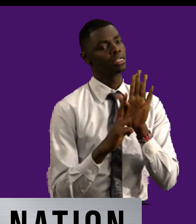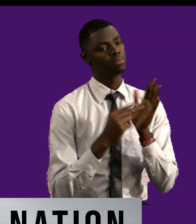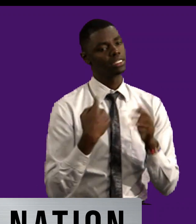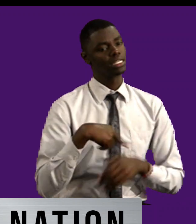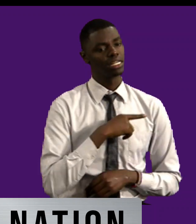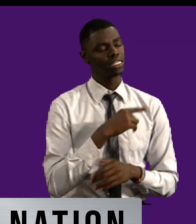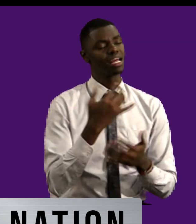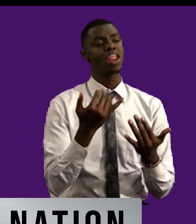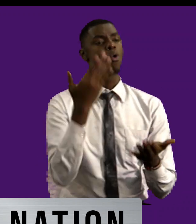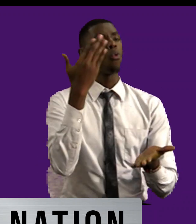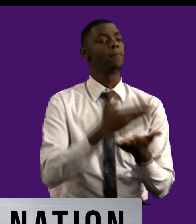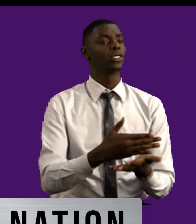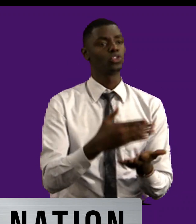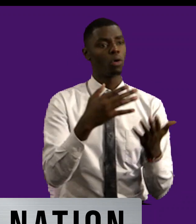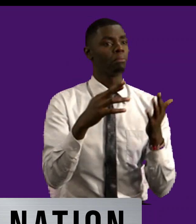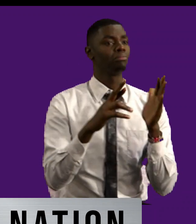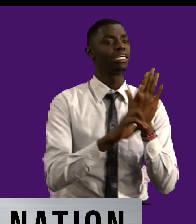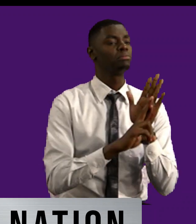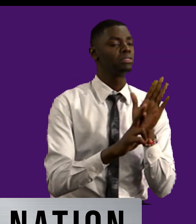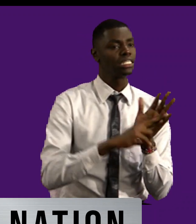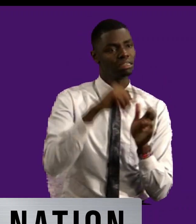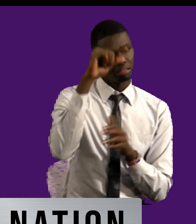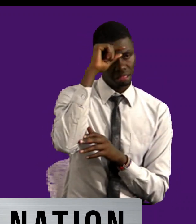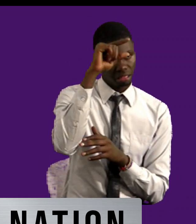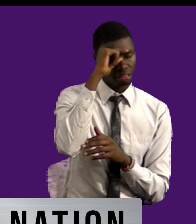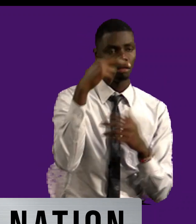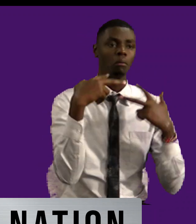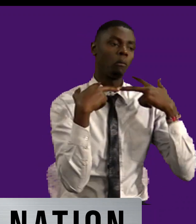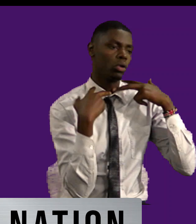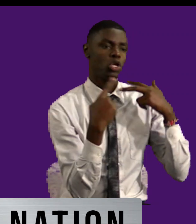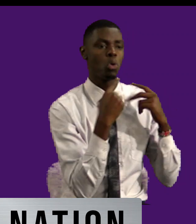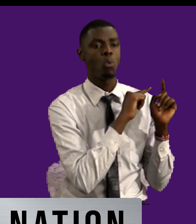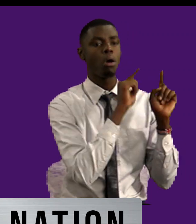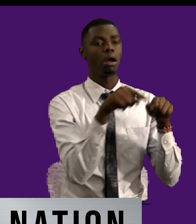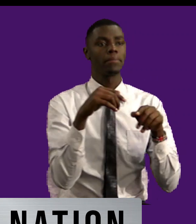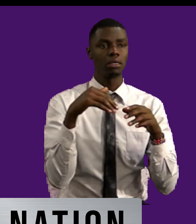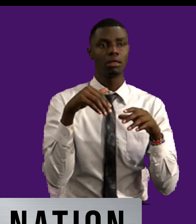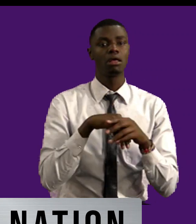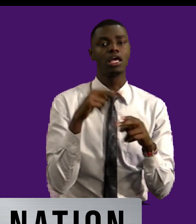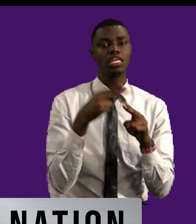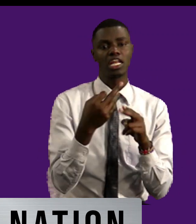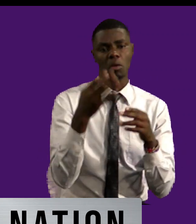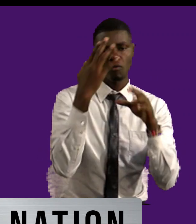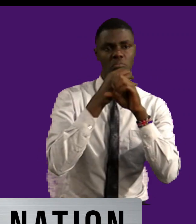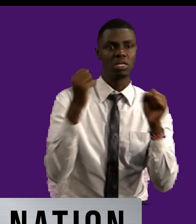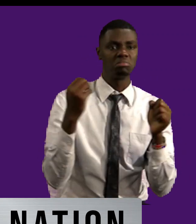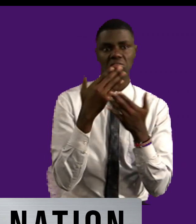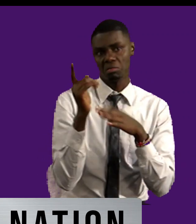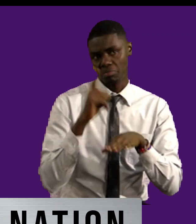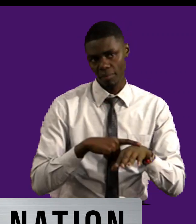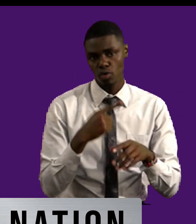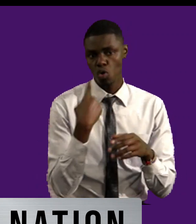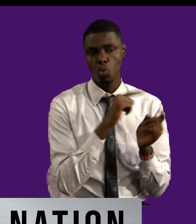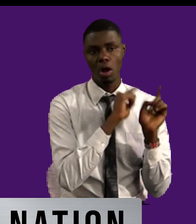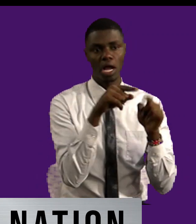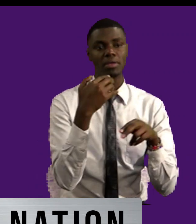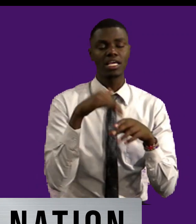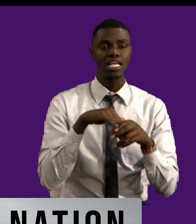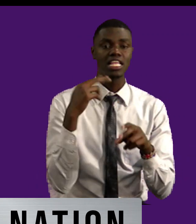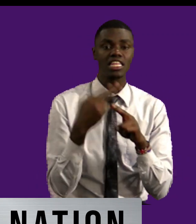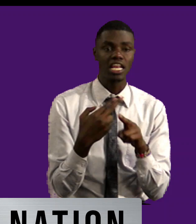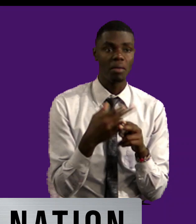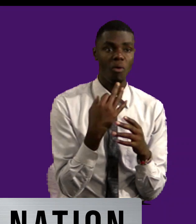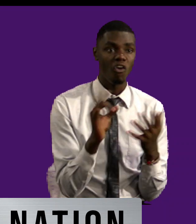stop representing the tyrannies, the colonies who are coming in the name of presidents sometimes, who are coming in the name of